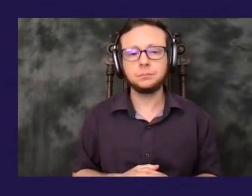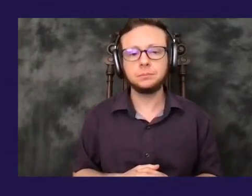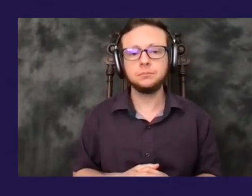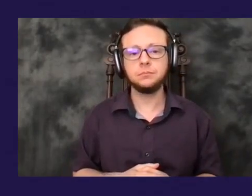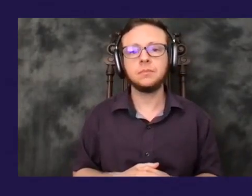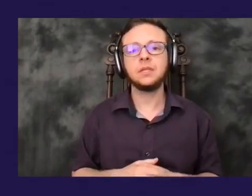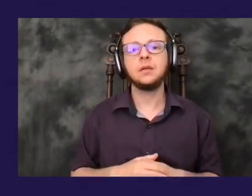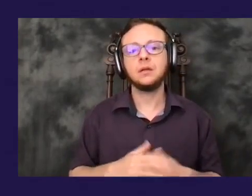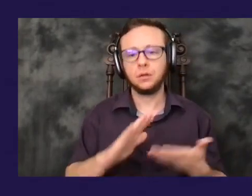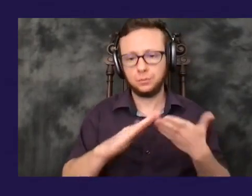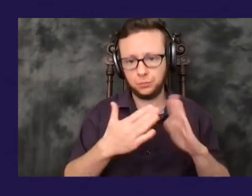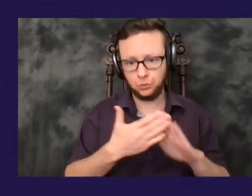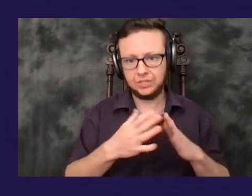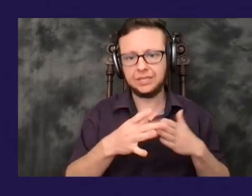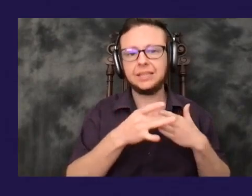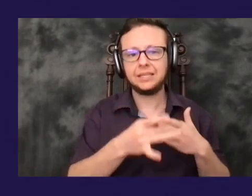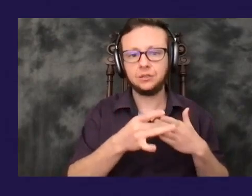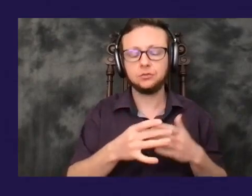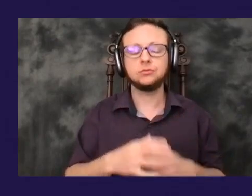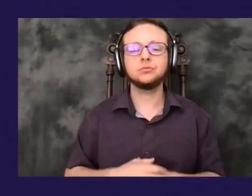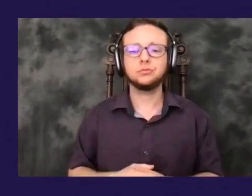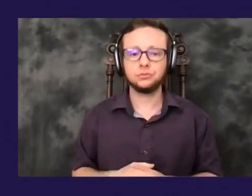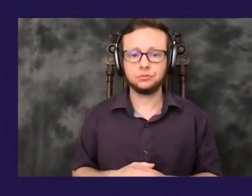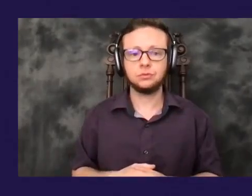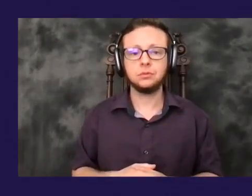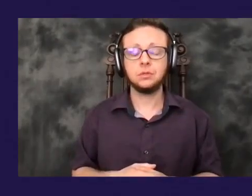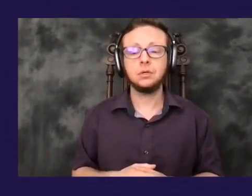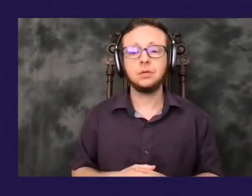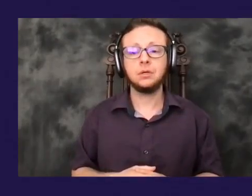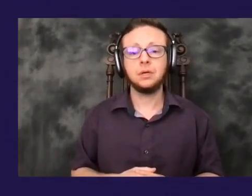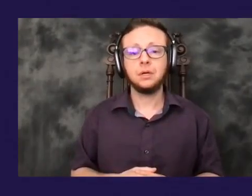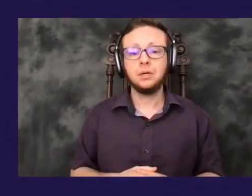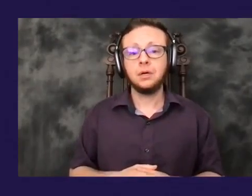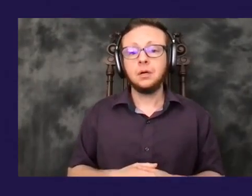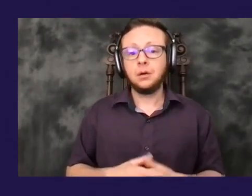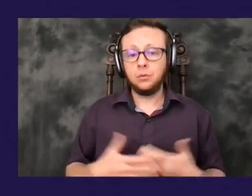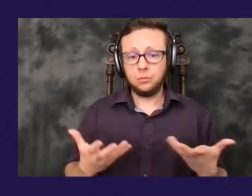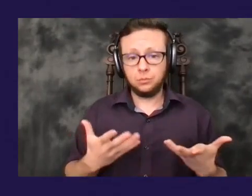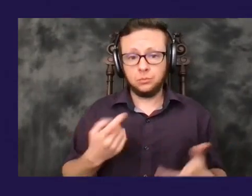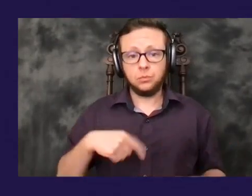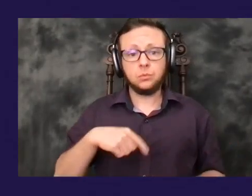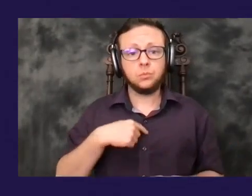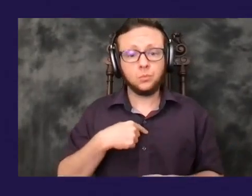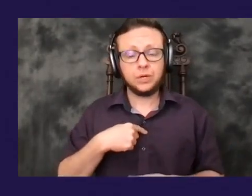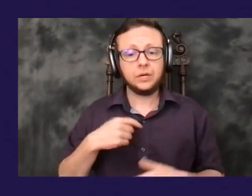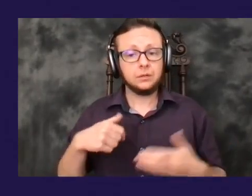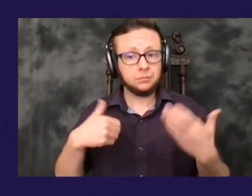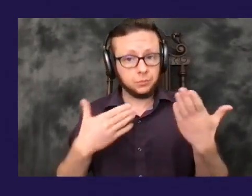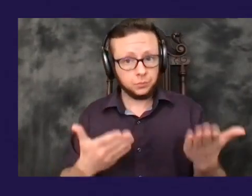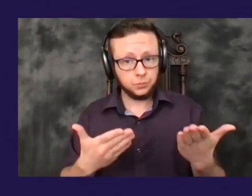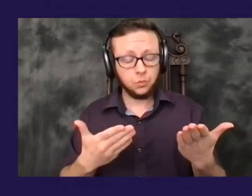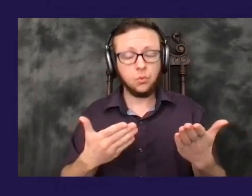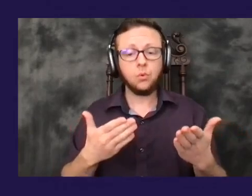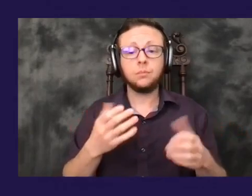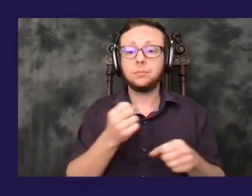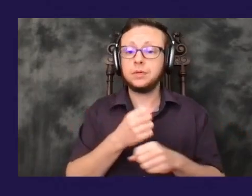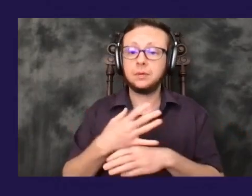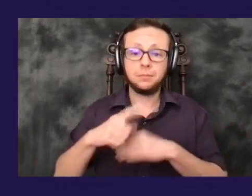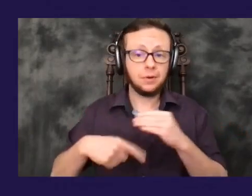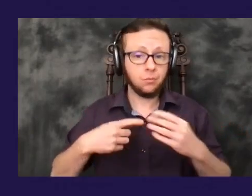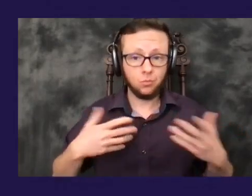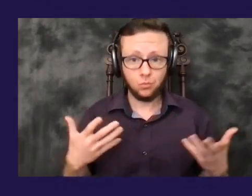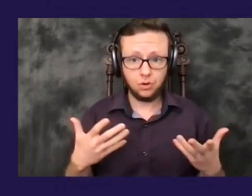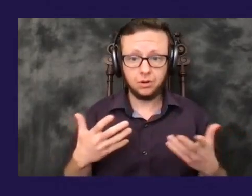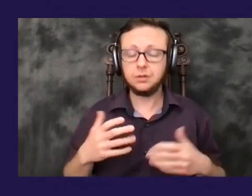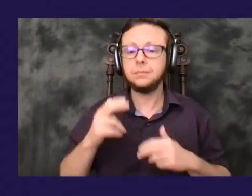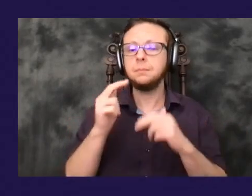community leaders. And so what we are proposing that preparedness is about building